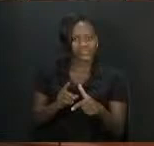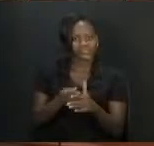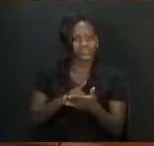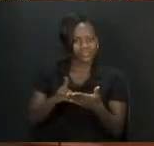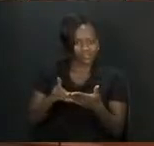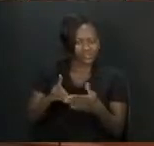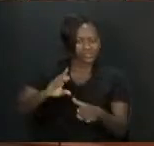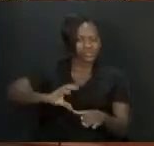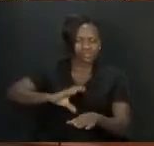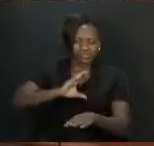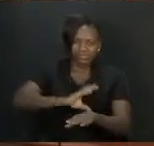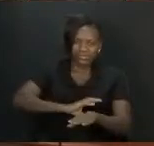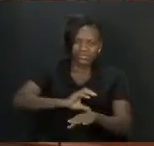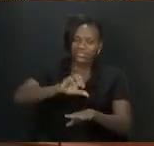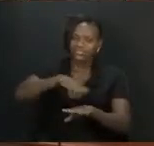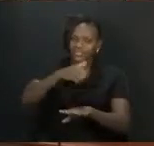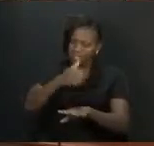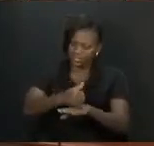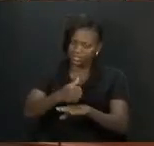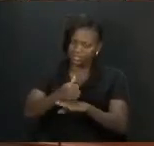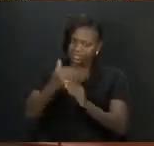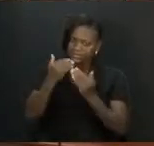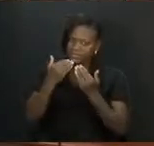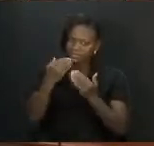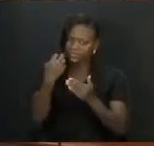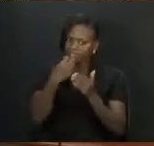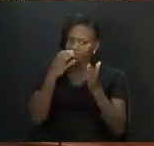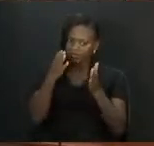committees in place. Mr. Speaker, thank you very much.